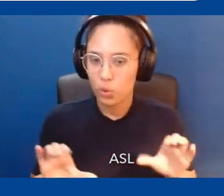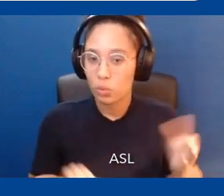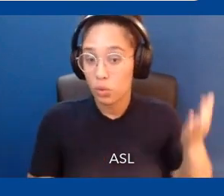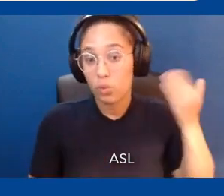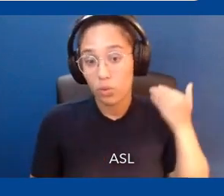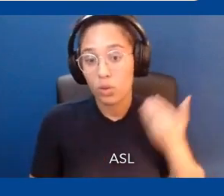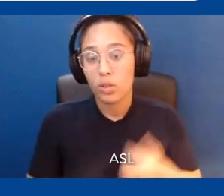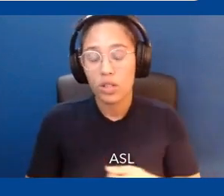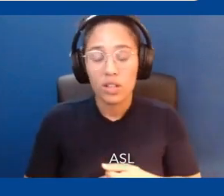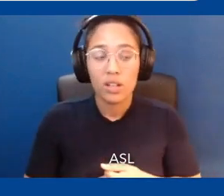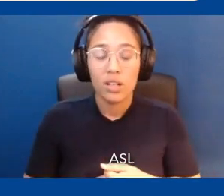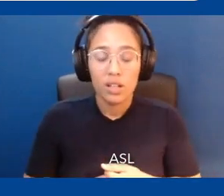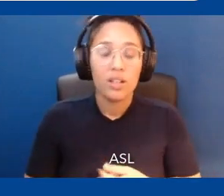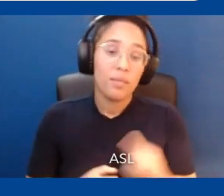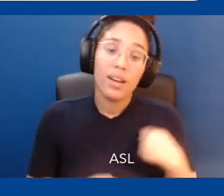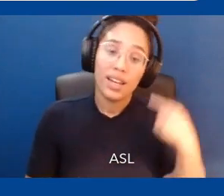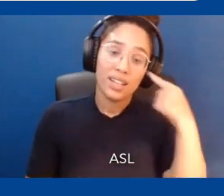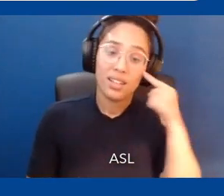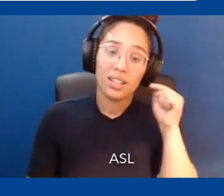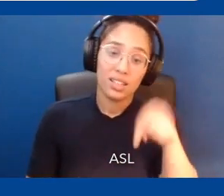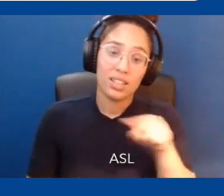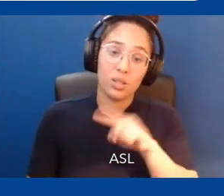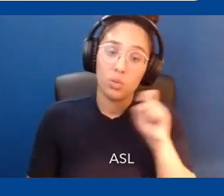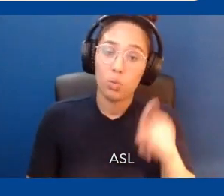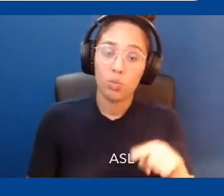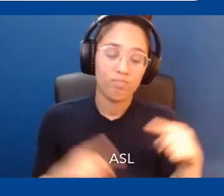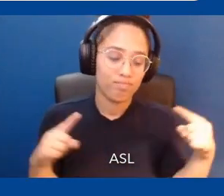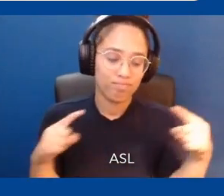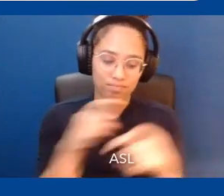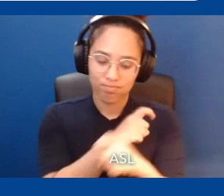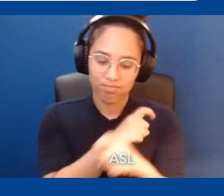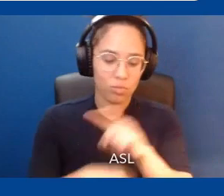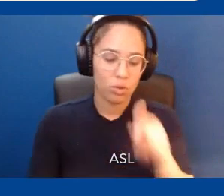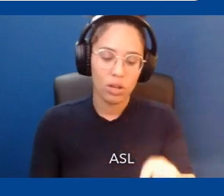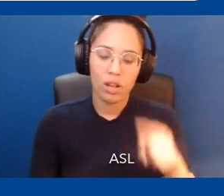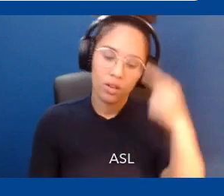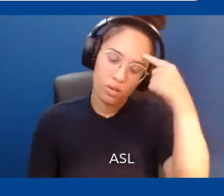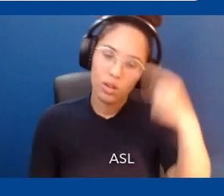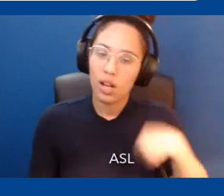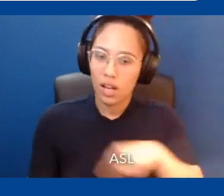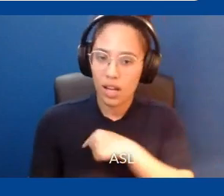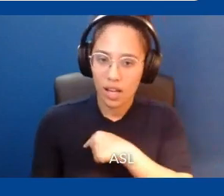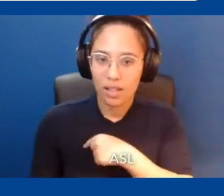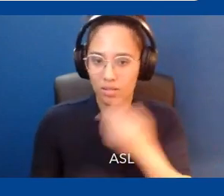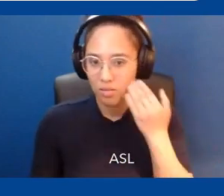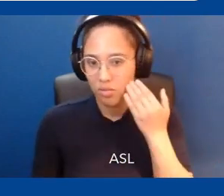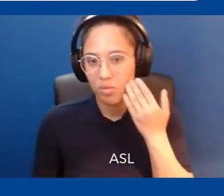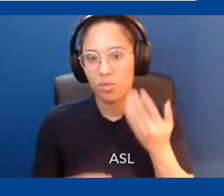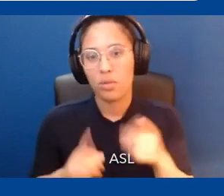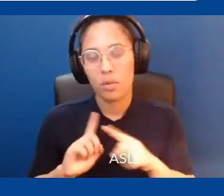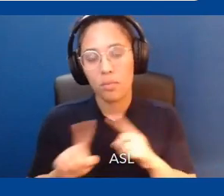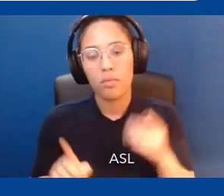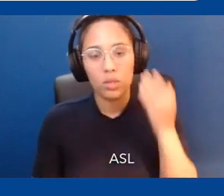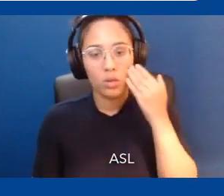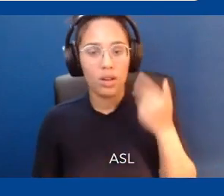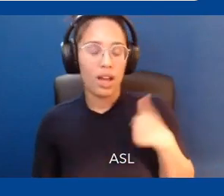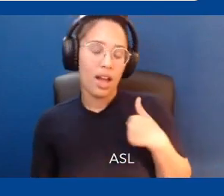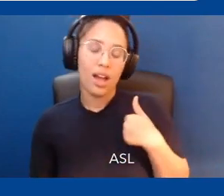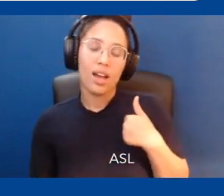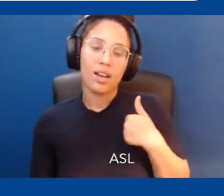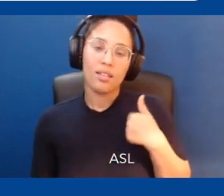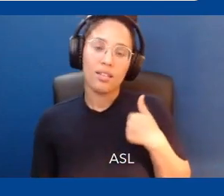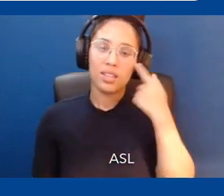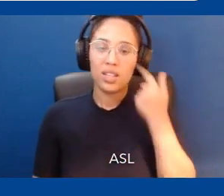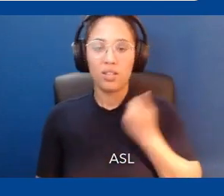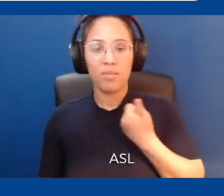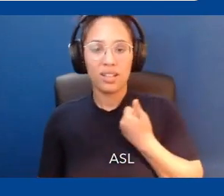think, it's a very complex question for us as a kind of facilitator. So I consider myself